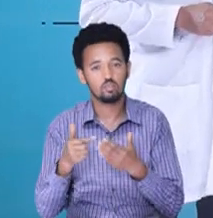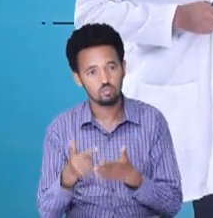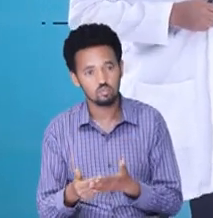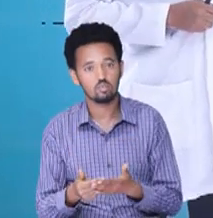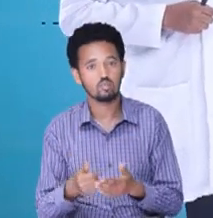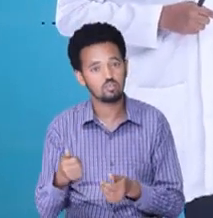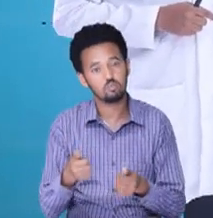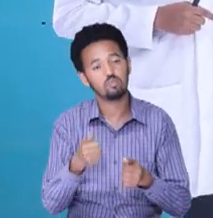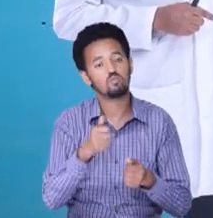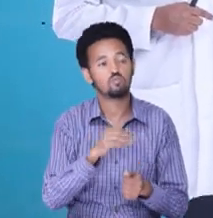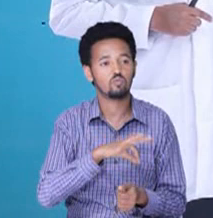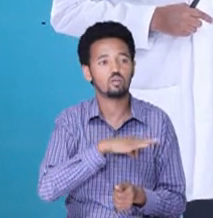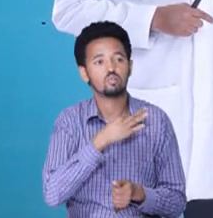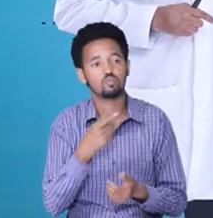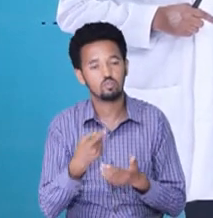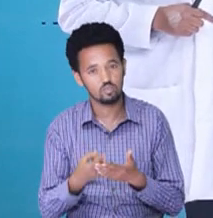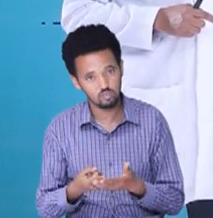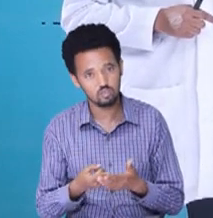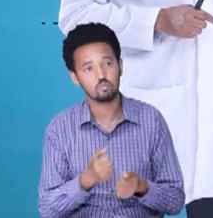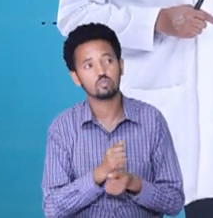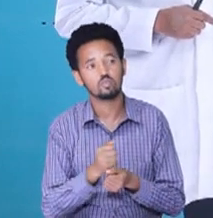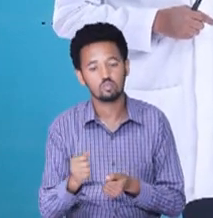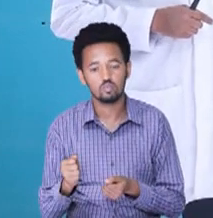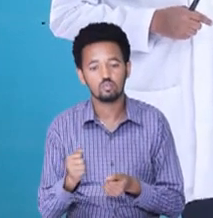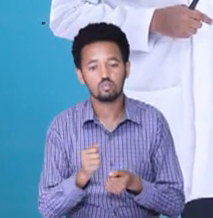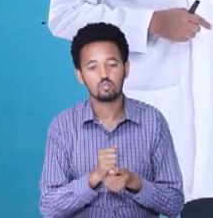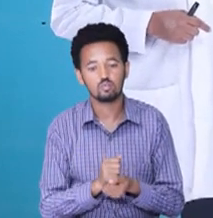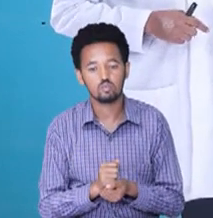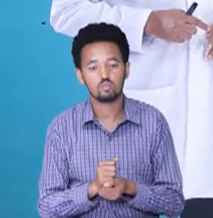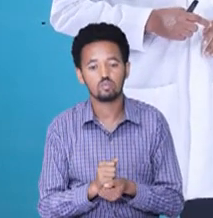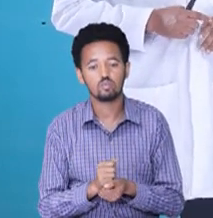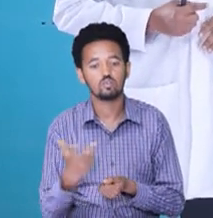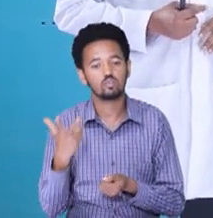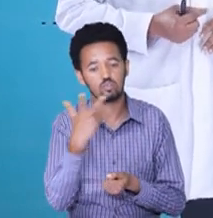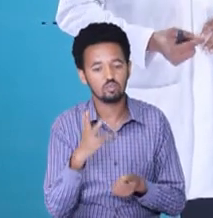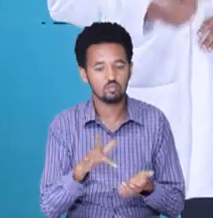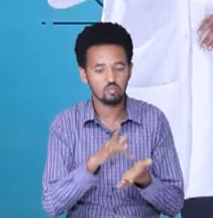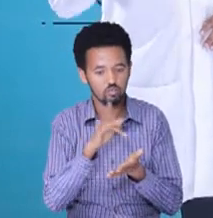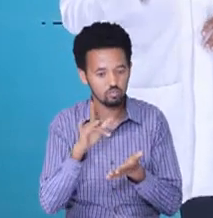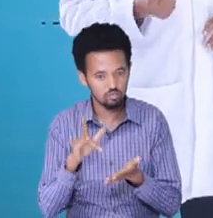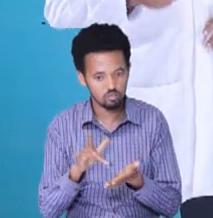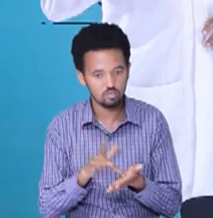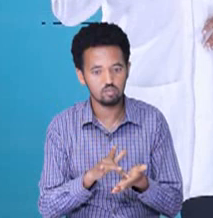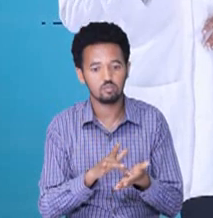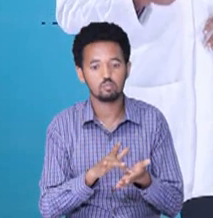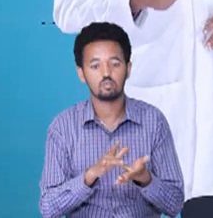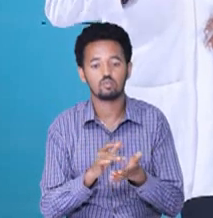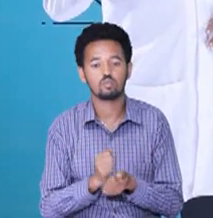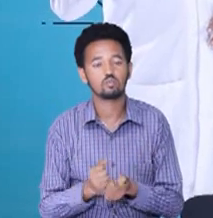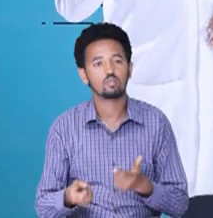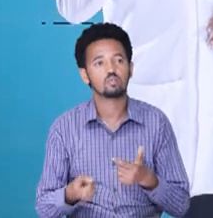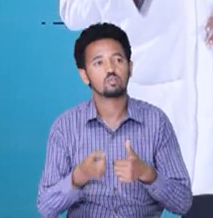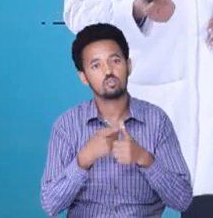France. It consisted representative of elected by the three states. The three states means the first state, second